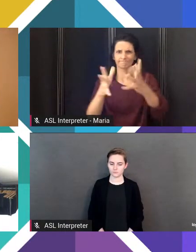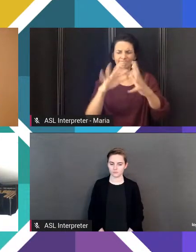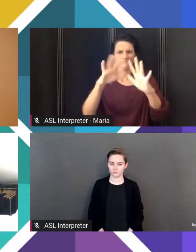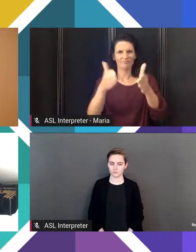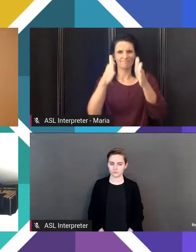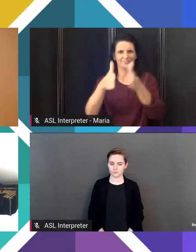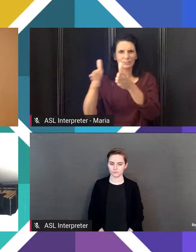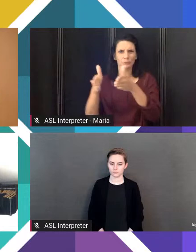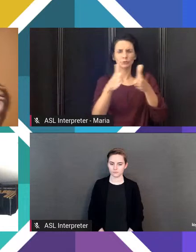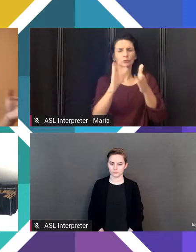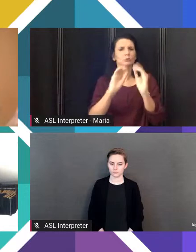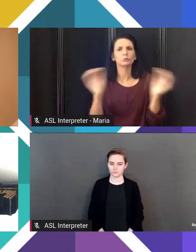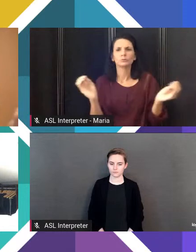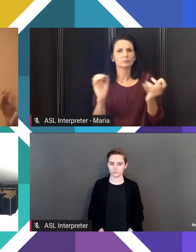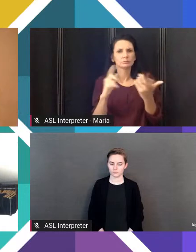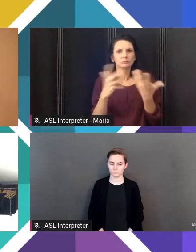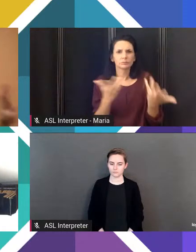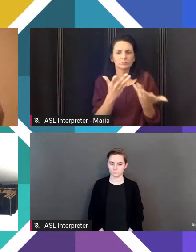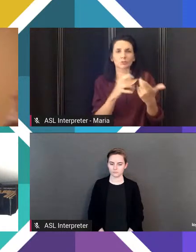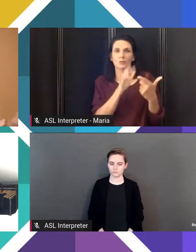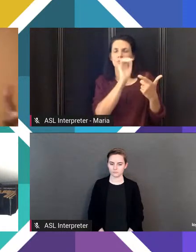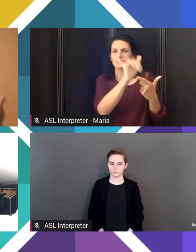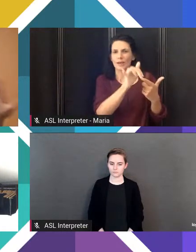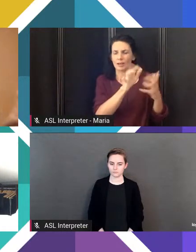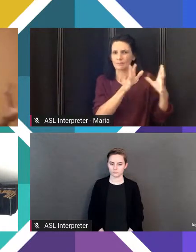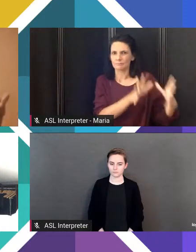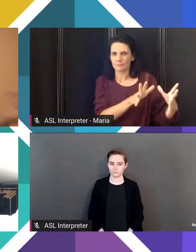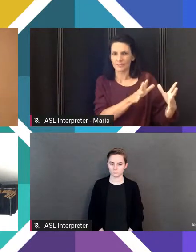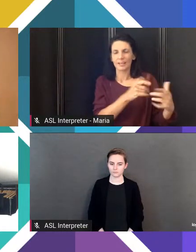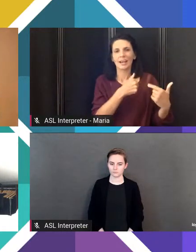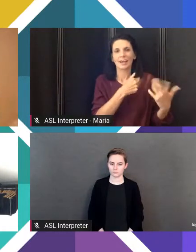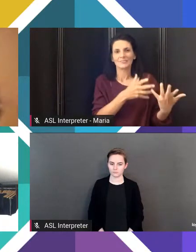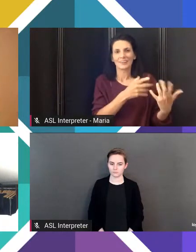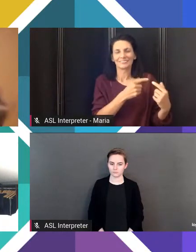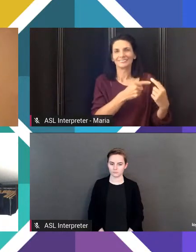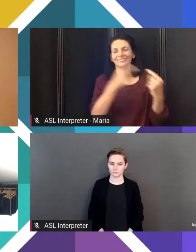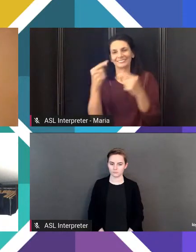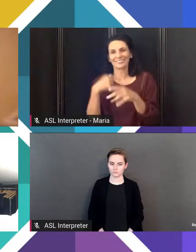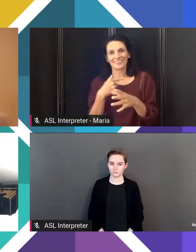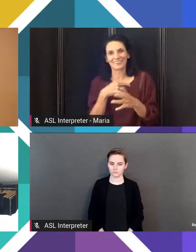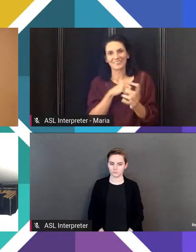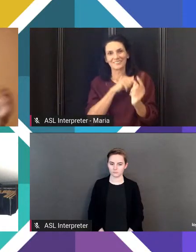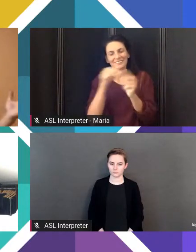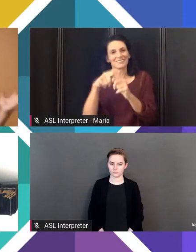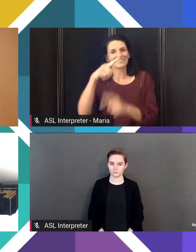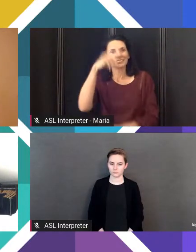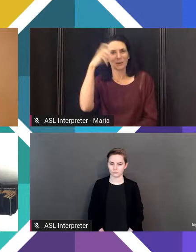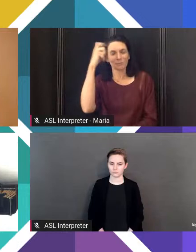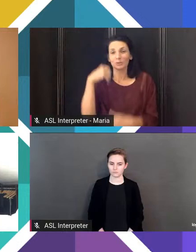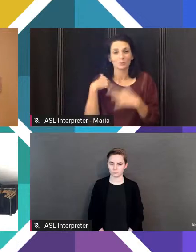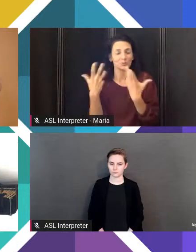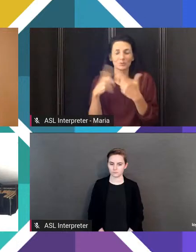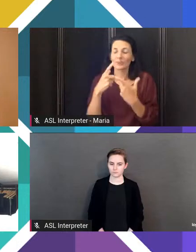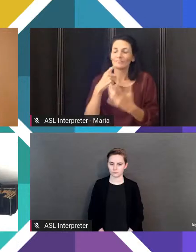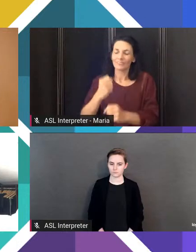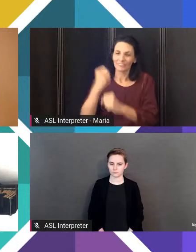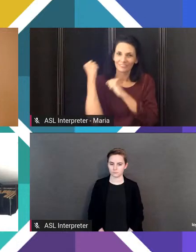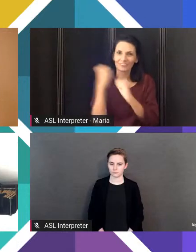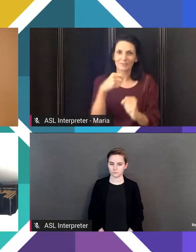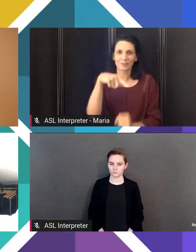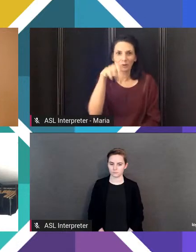that paired with the kind of very, very queer musical theater that I did in the summertime, I had this very